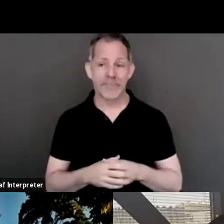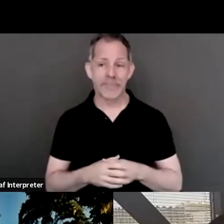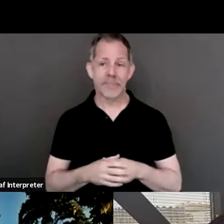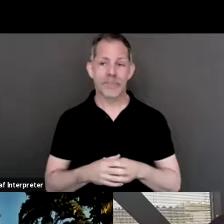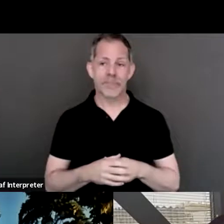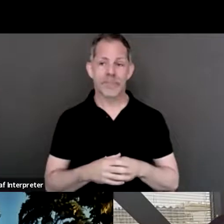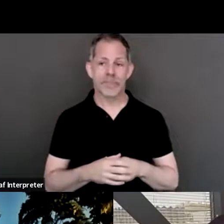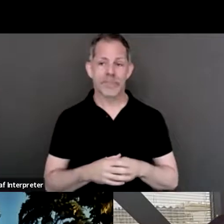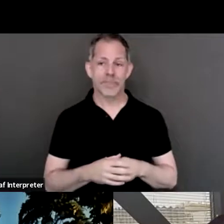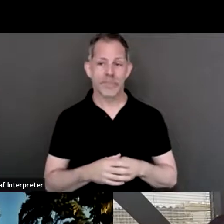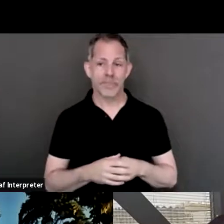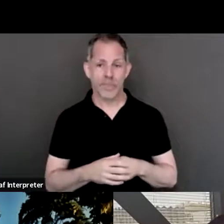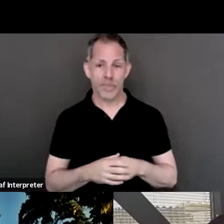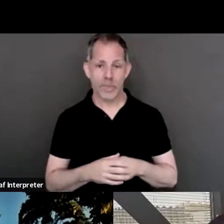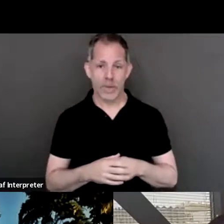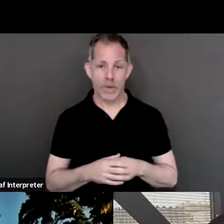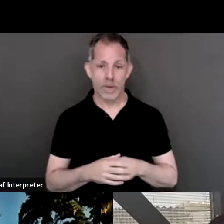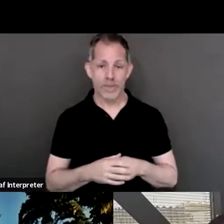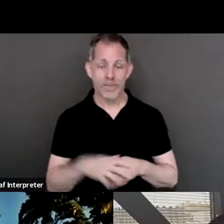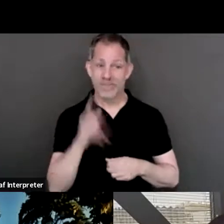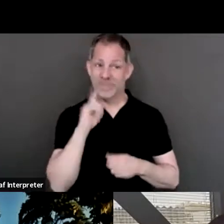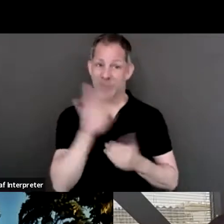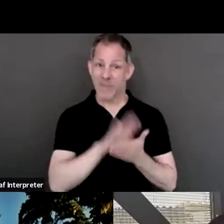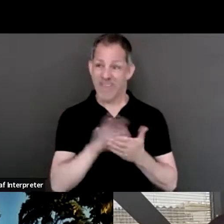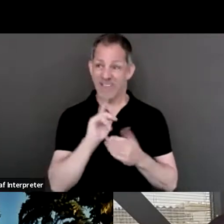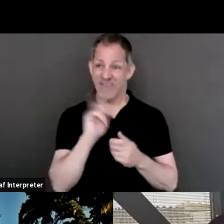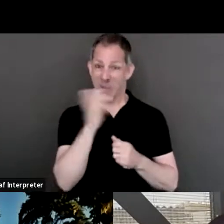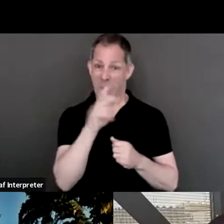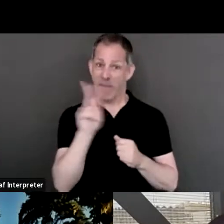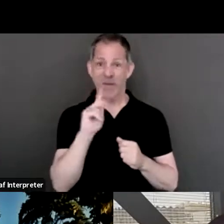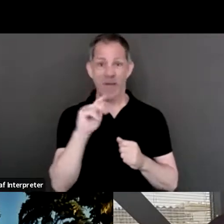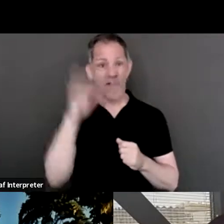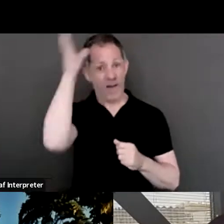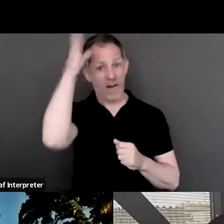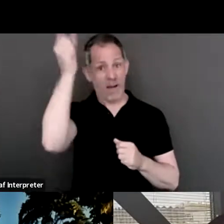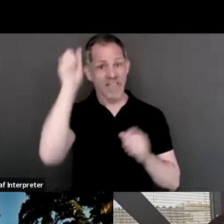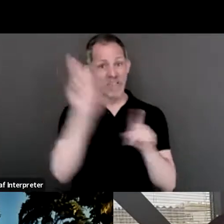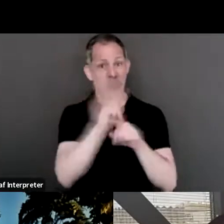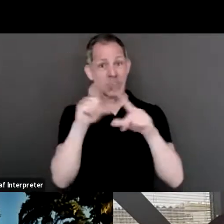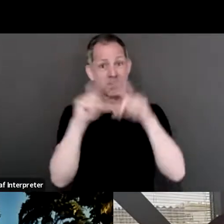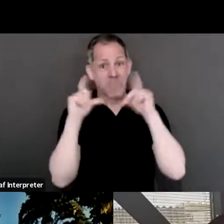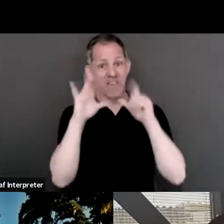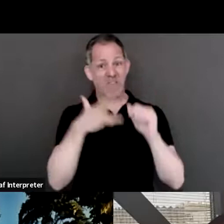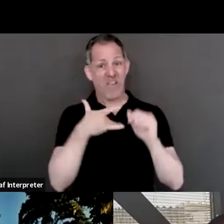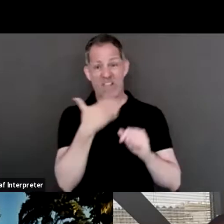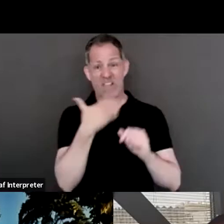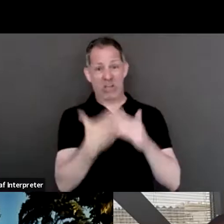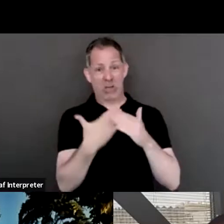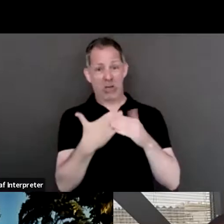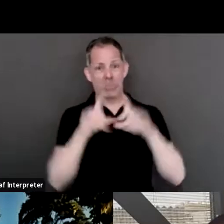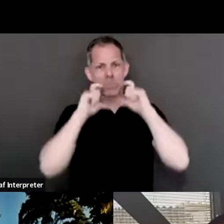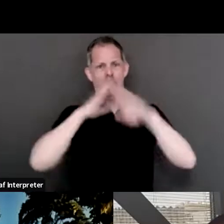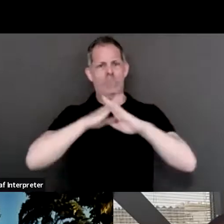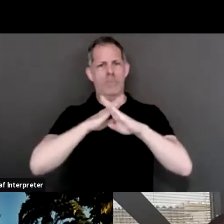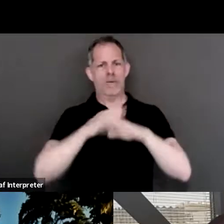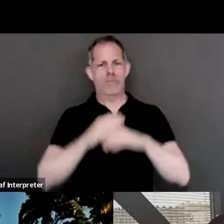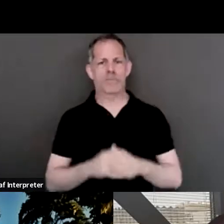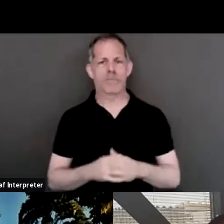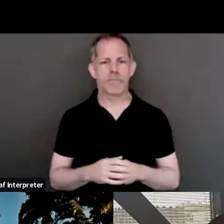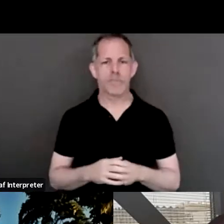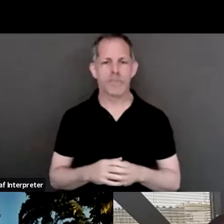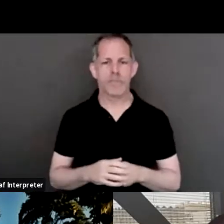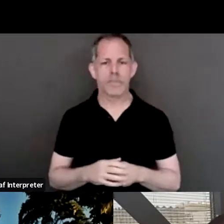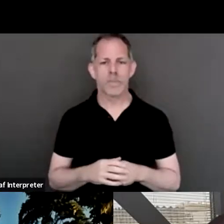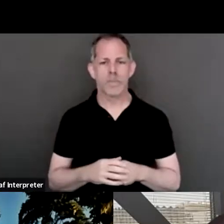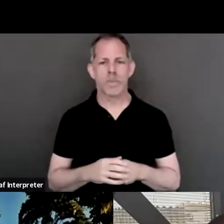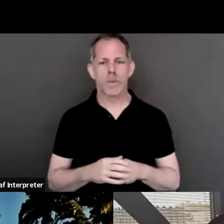And if you feel you're in a setting that, hey, it's too crowded and there's too many people not wearing masks, I can't believe all these people are vaccinated, well, then